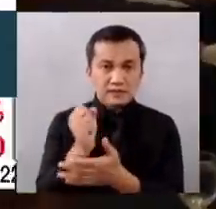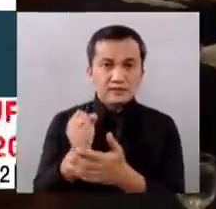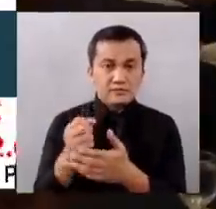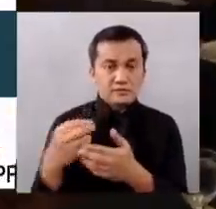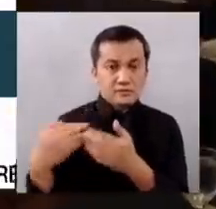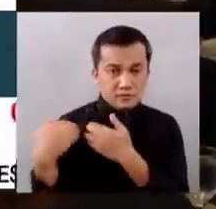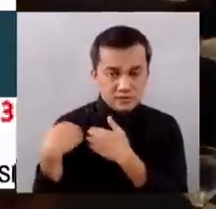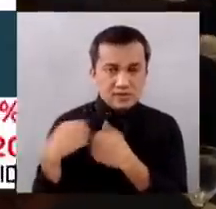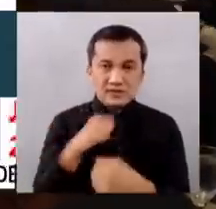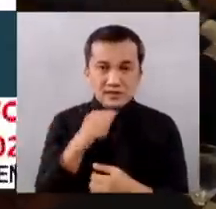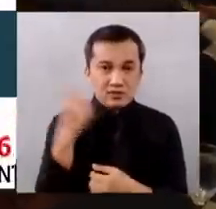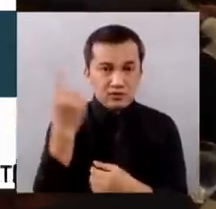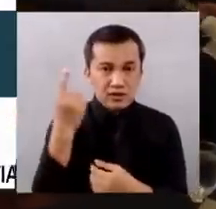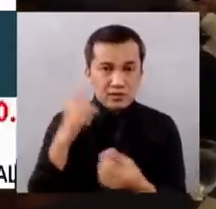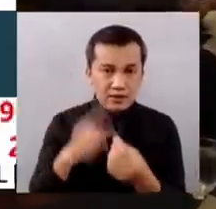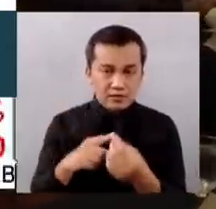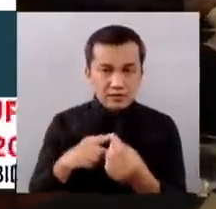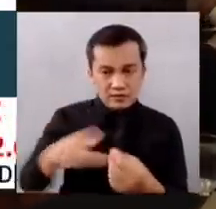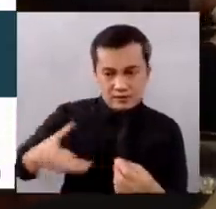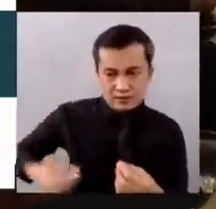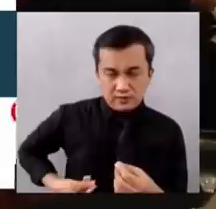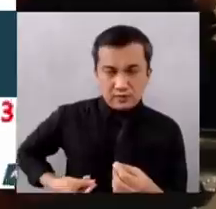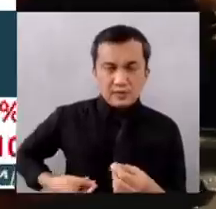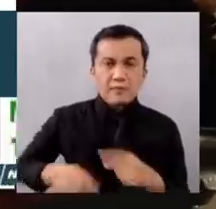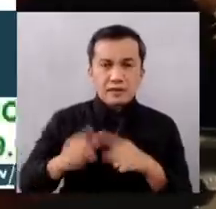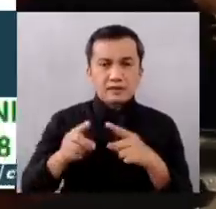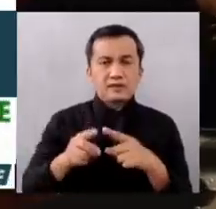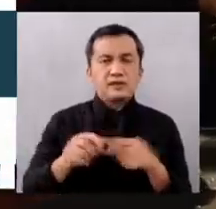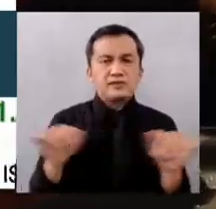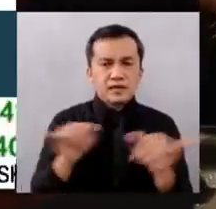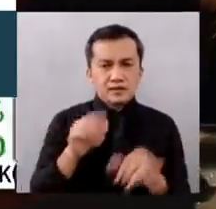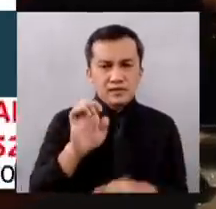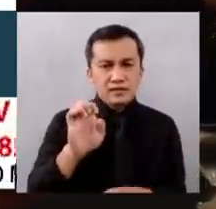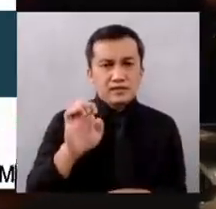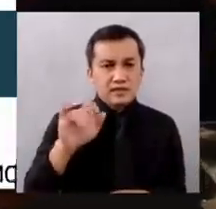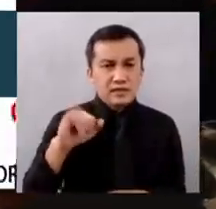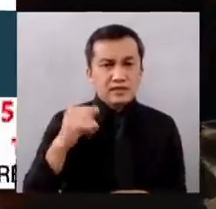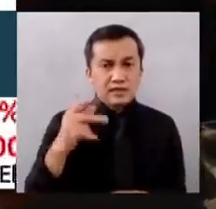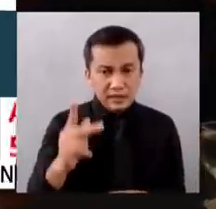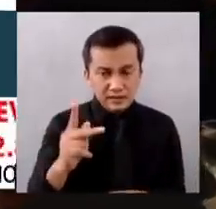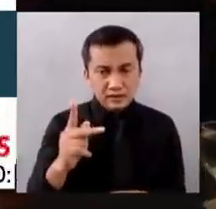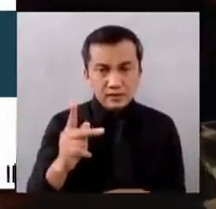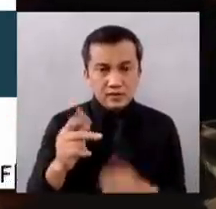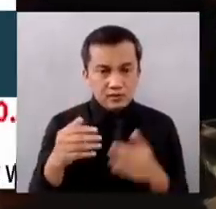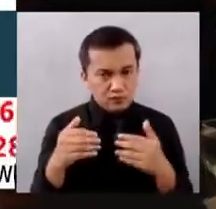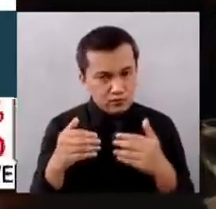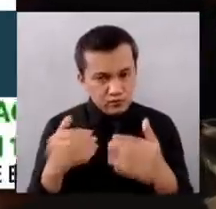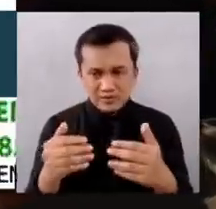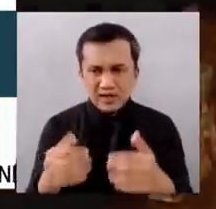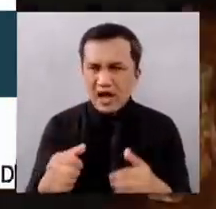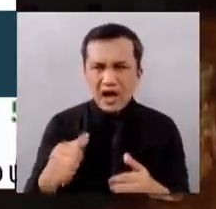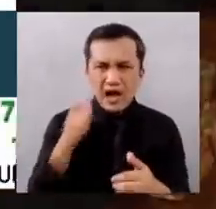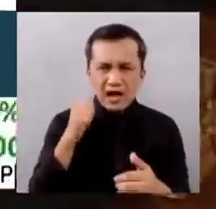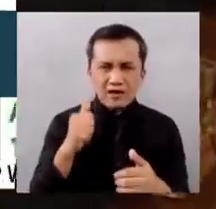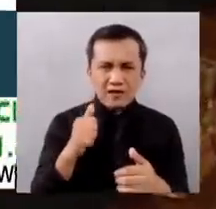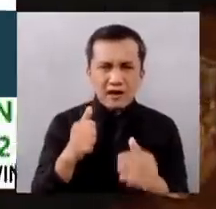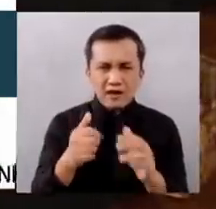but also of justice and the EJK. So, dun po, patungo tayo. We do not like to brand people